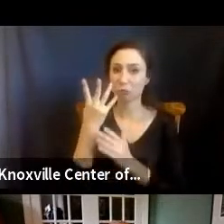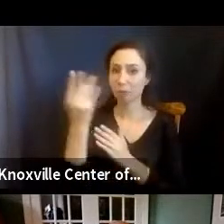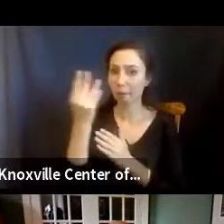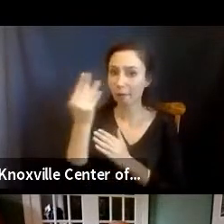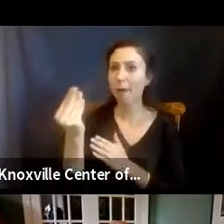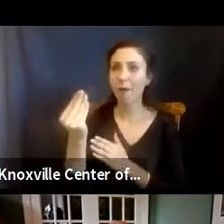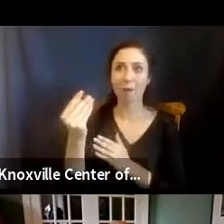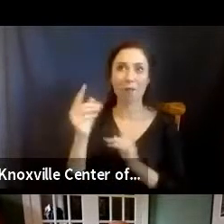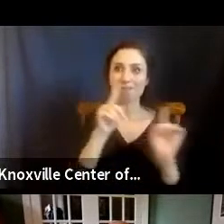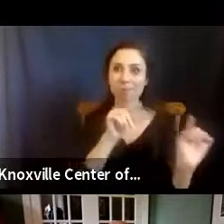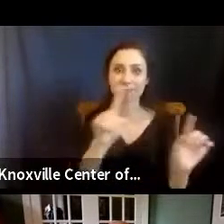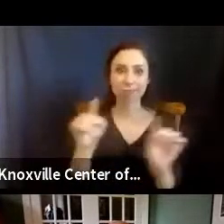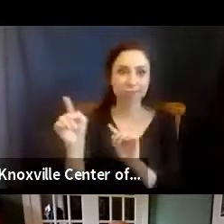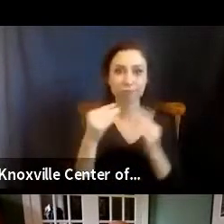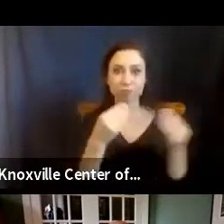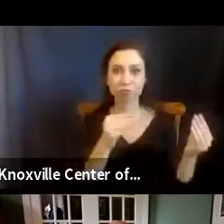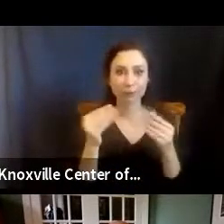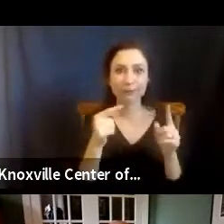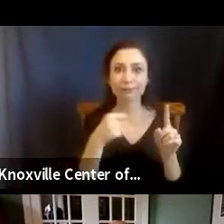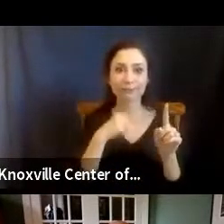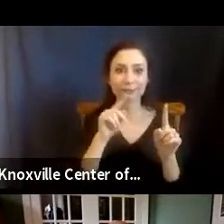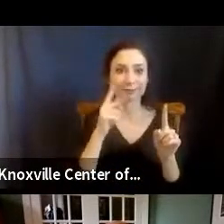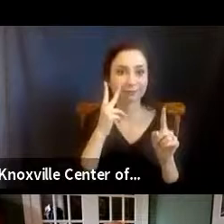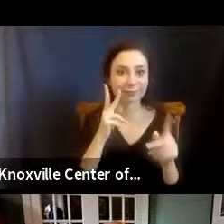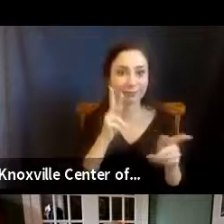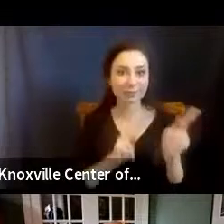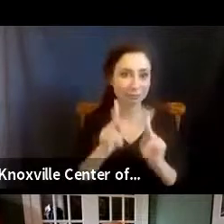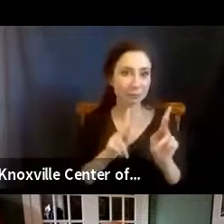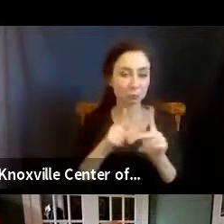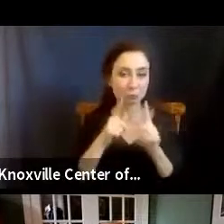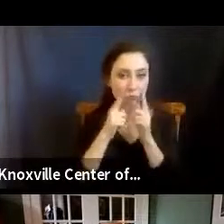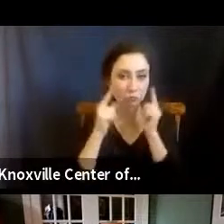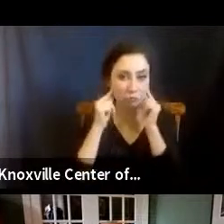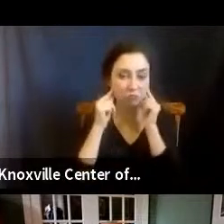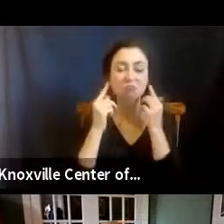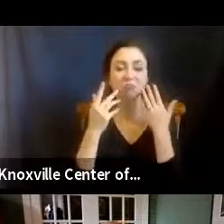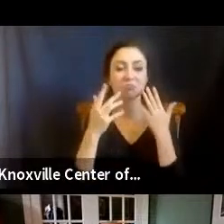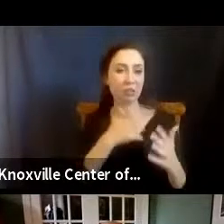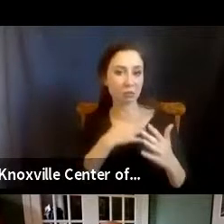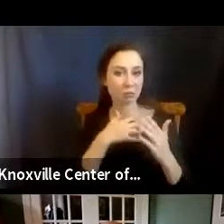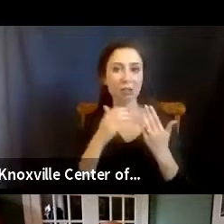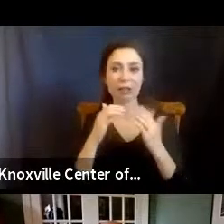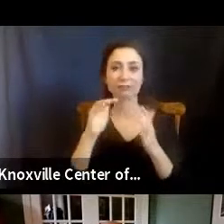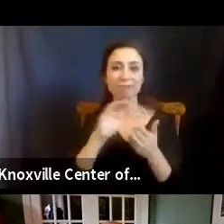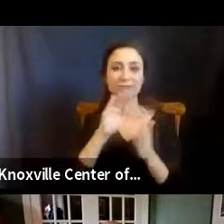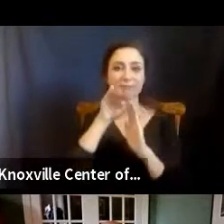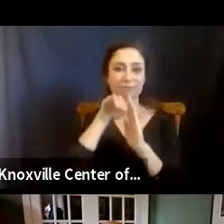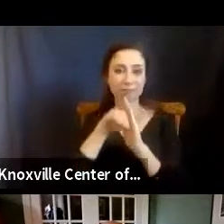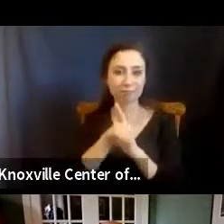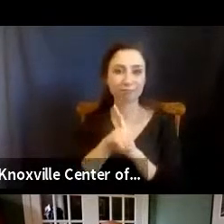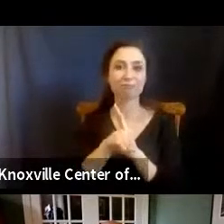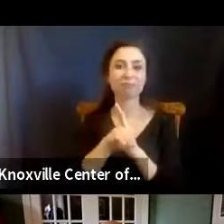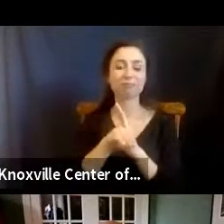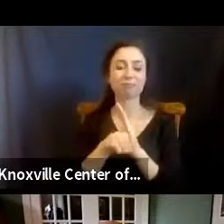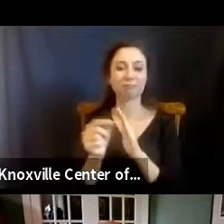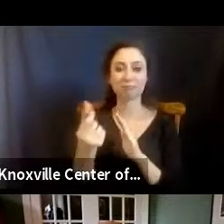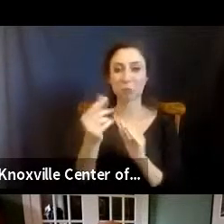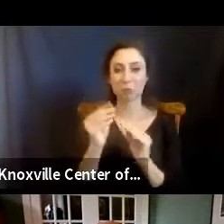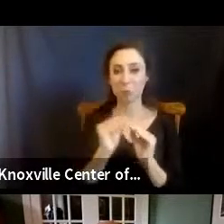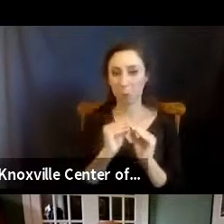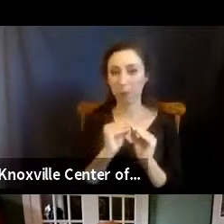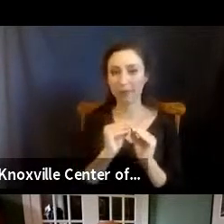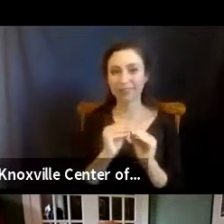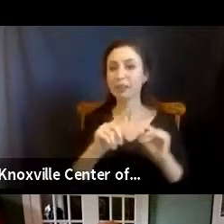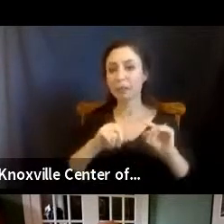and about running errands. But complaints have kind of leveled off. They're not, so, I mean, and